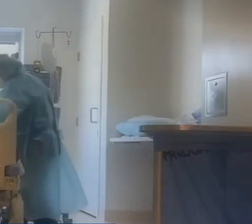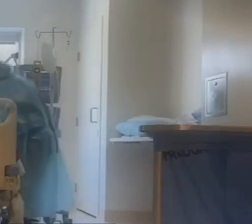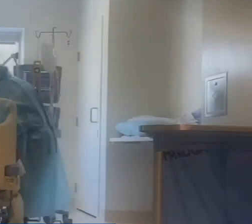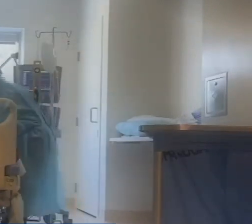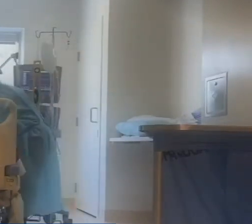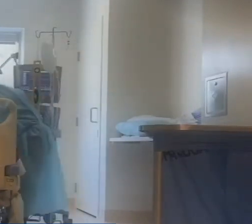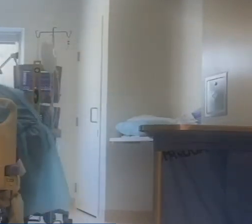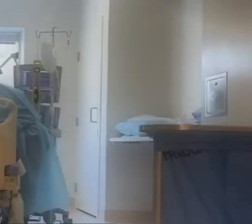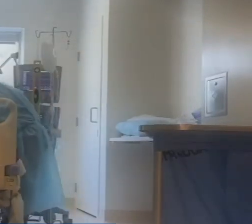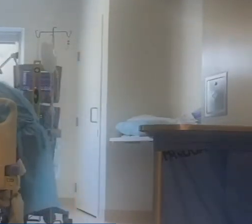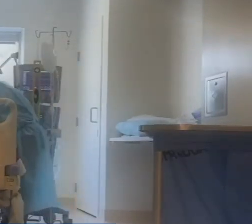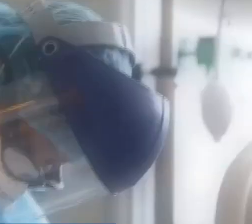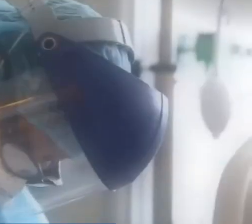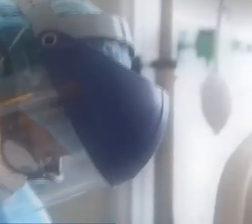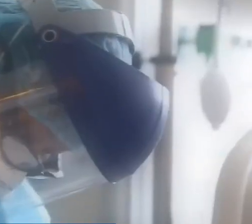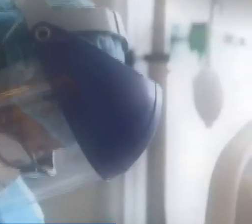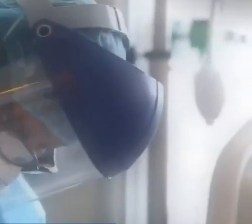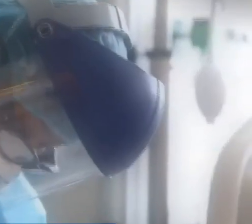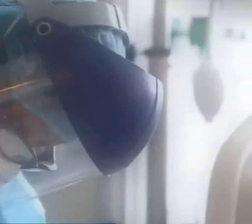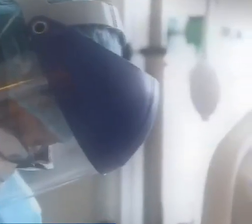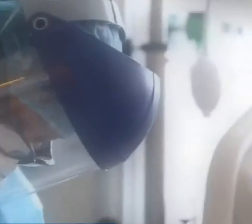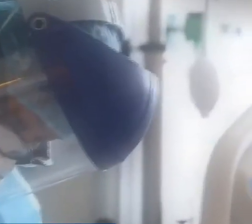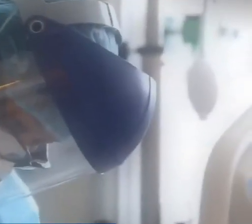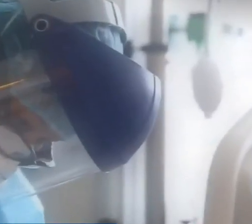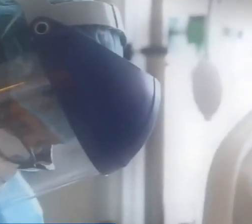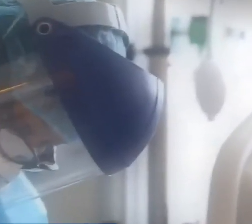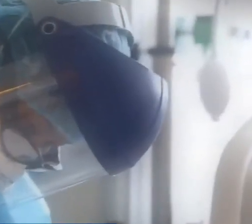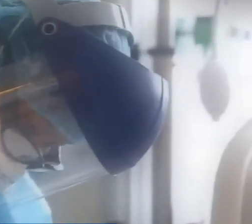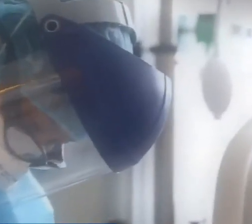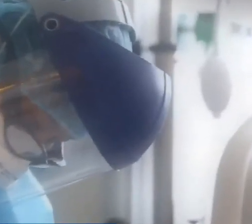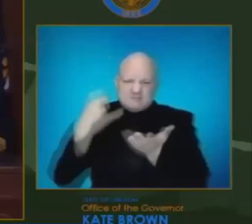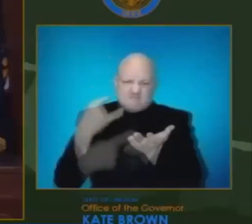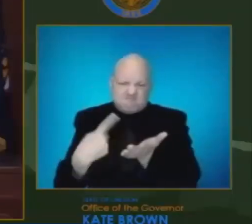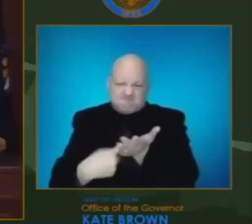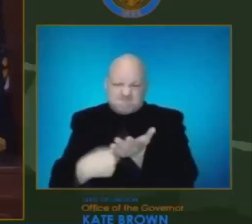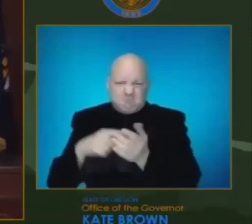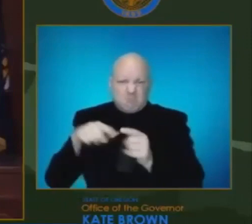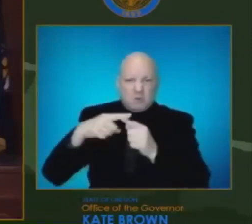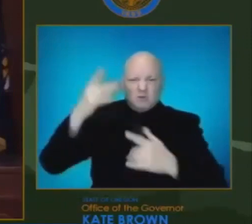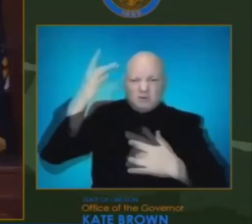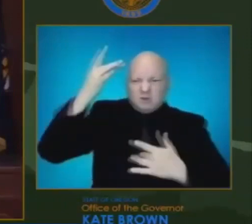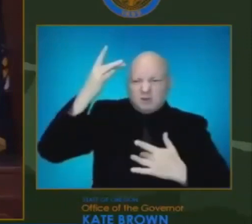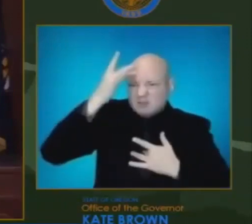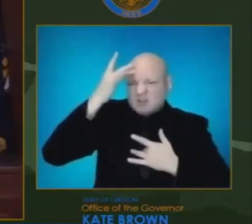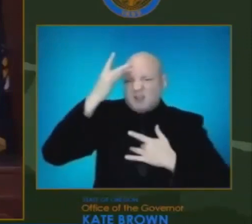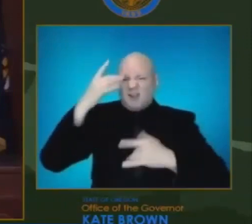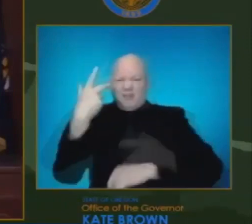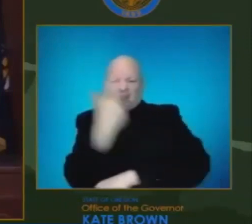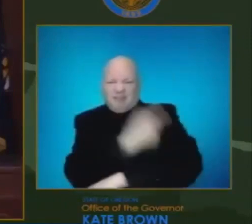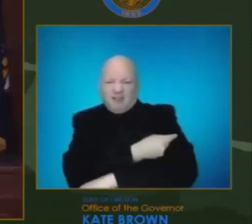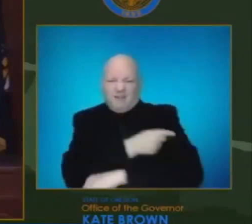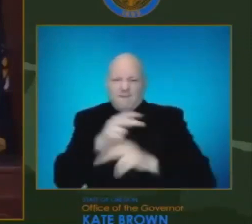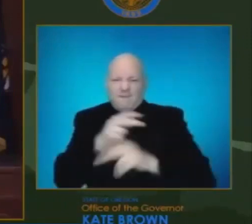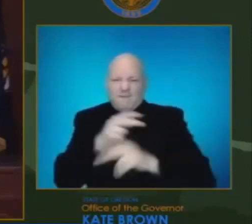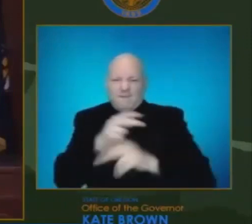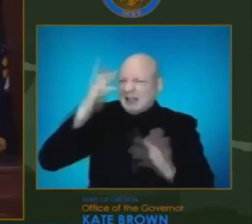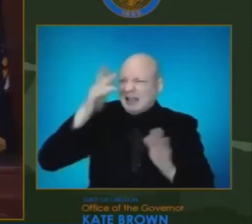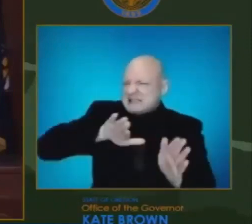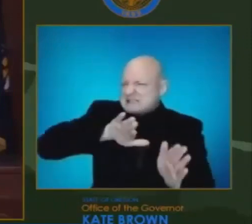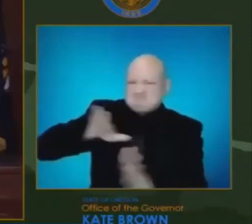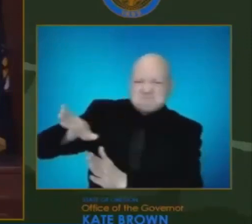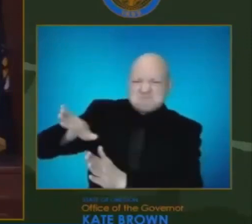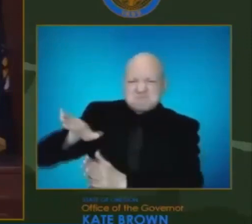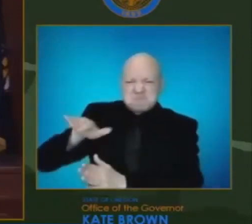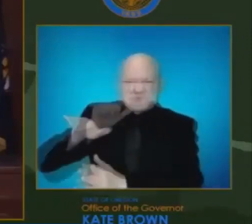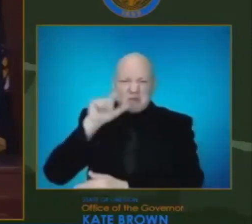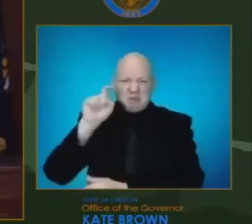to receive its first vaccines next week. As we wait for wide distribution of vaccines, one of our most